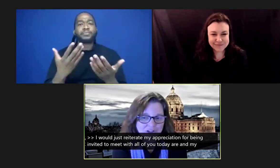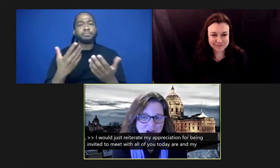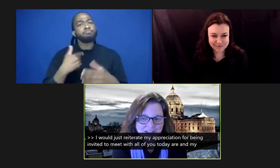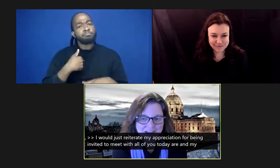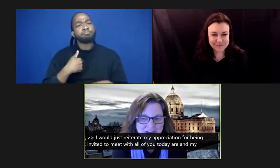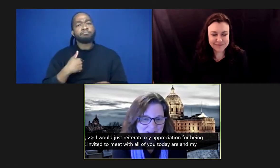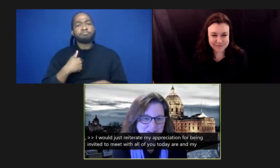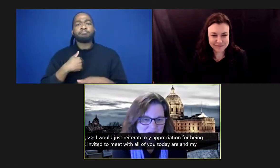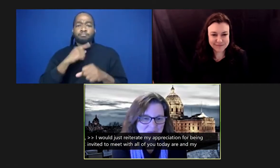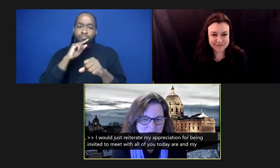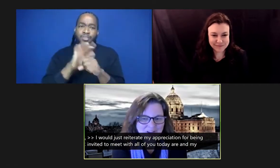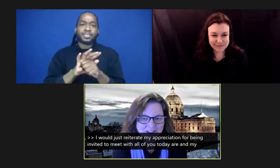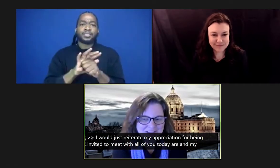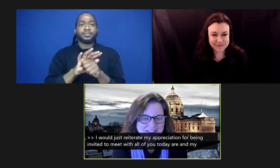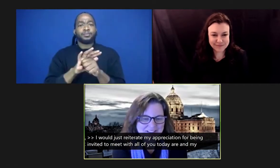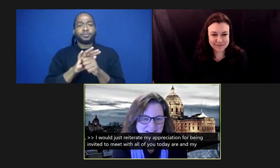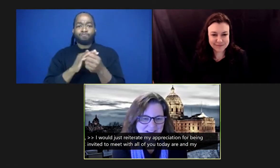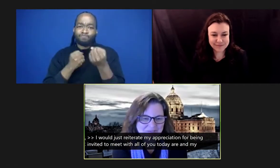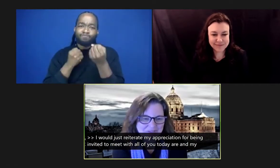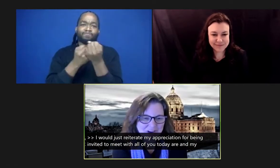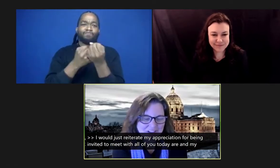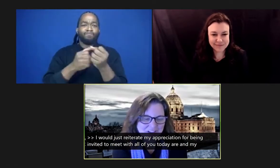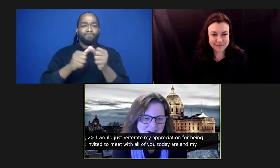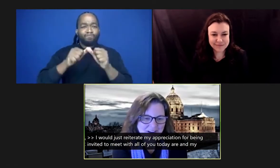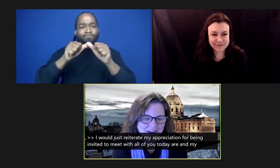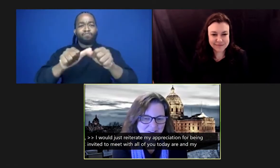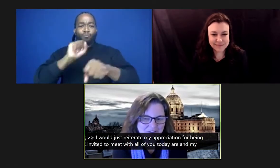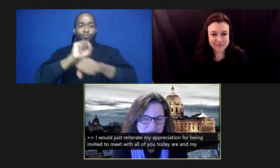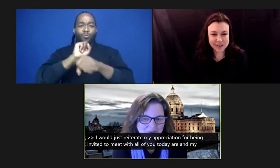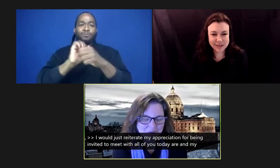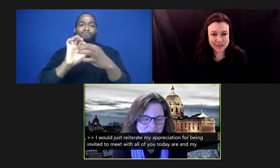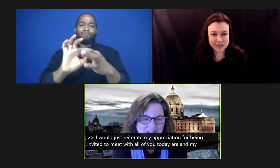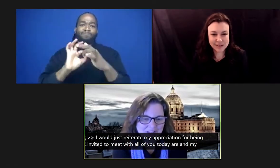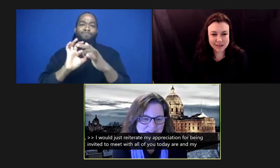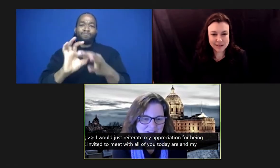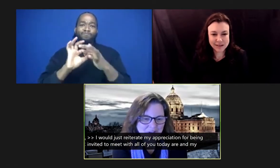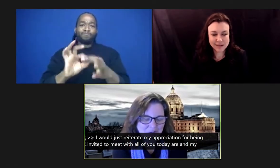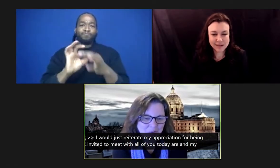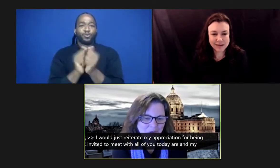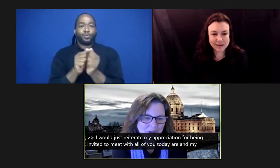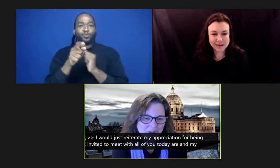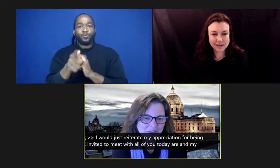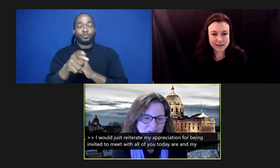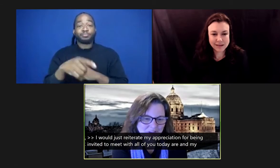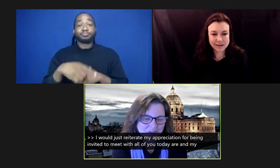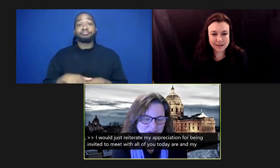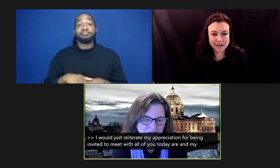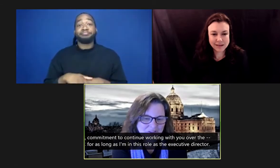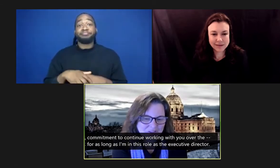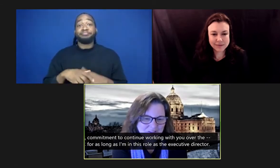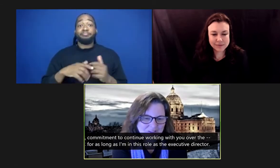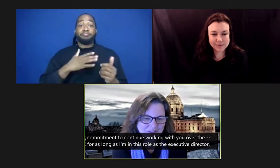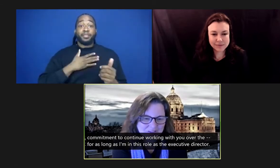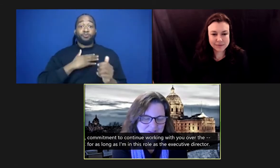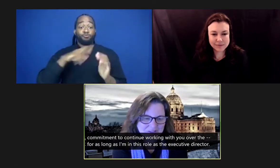for as long as I'm in this role as the Executive Director. I look forward to working with all of